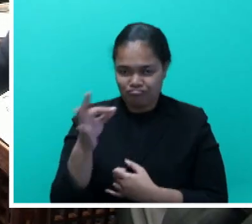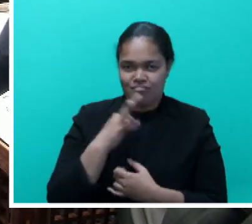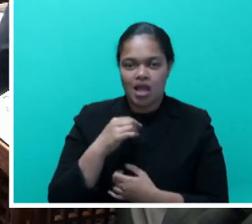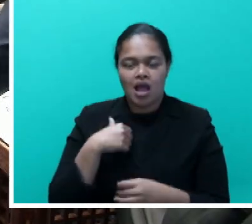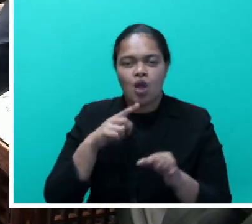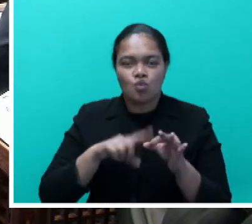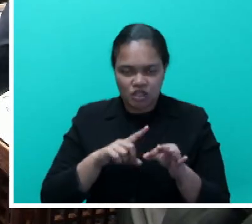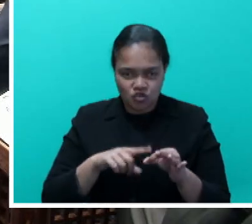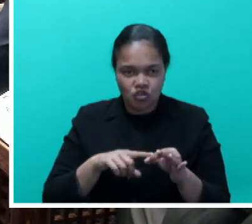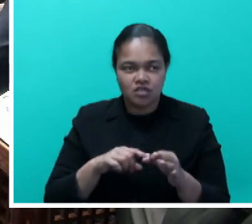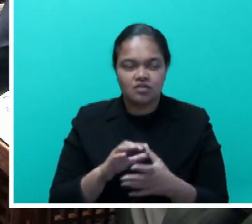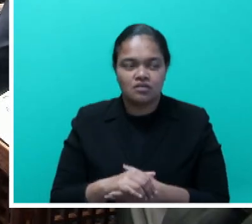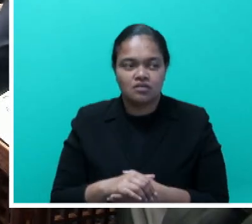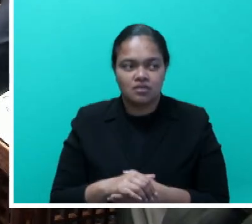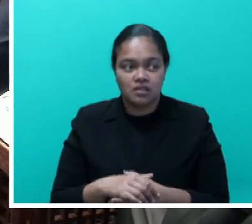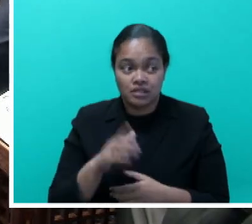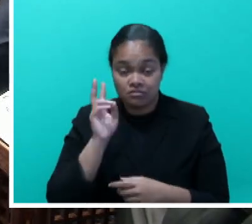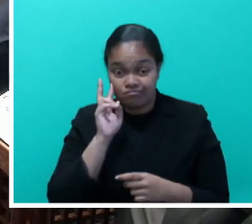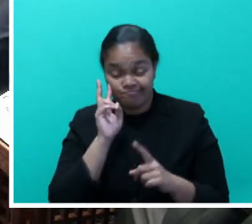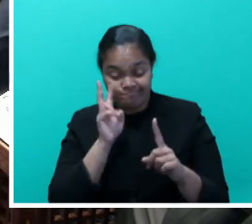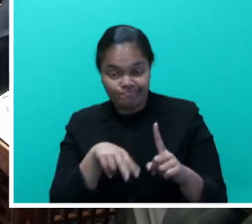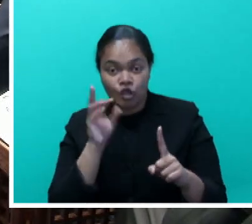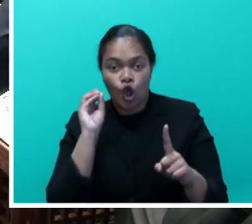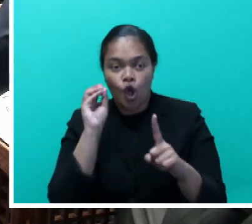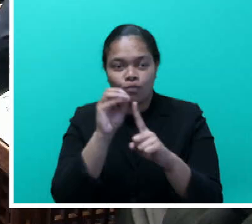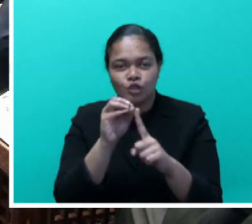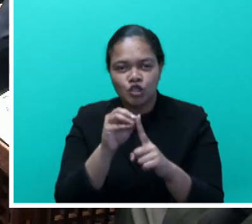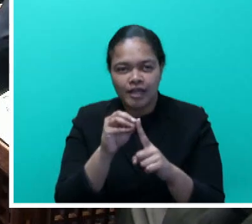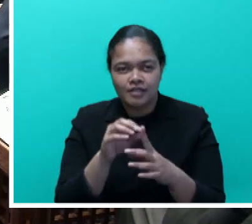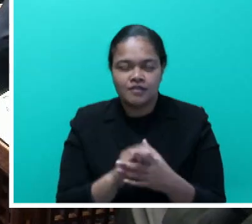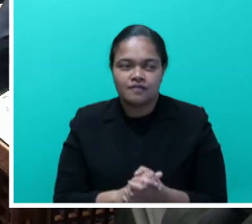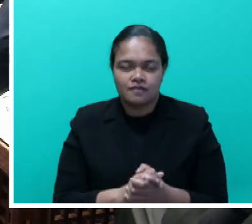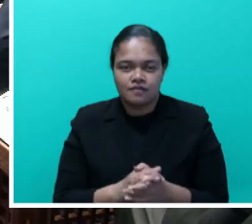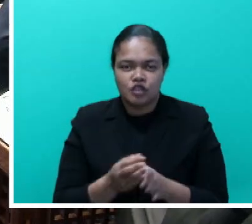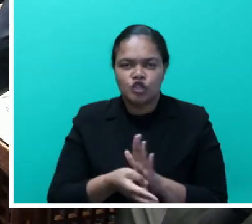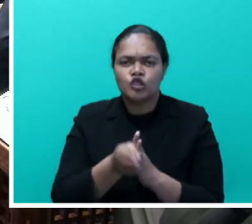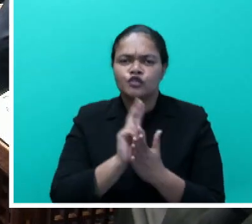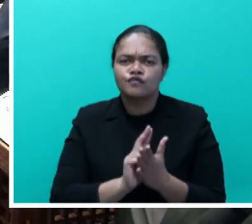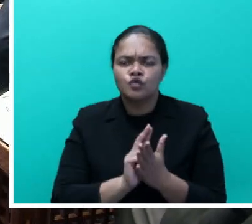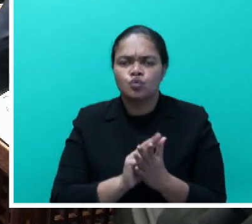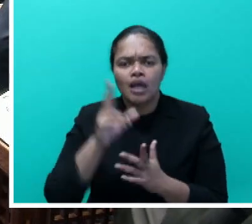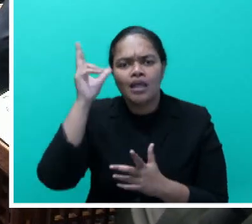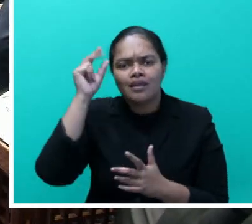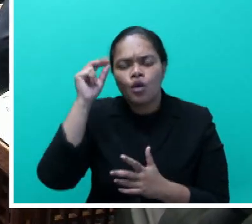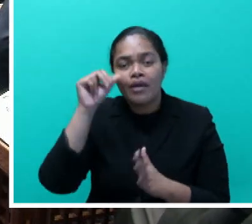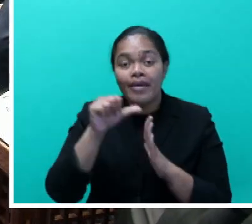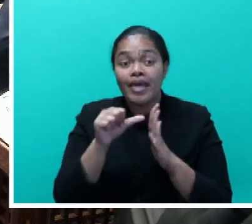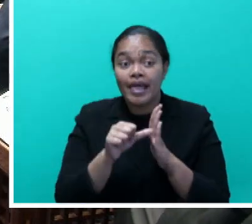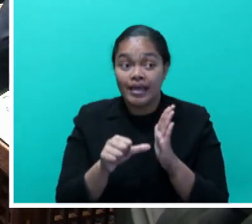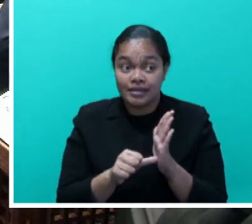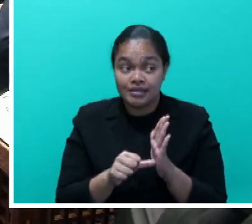The overarching objective of the review of the Itaukei Affairs Act is twofold.